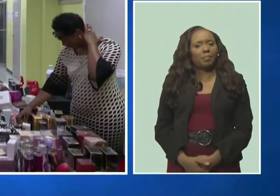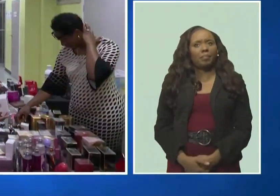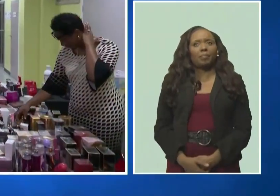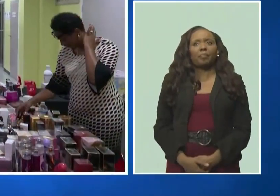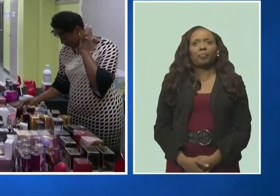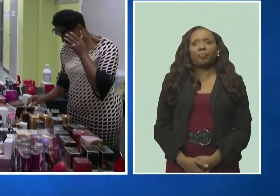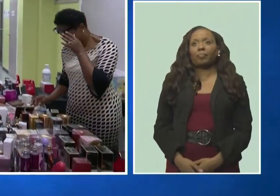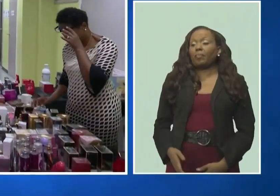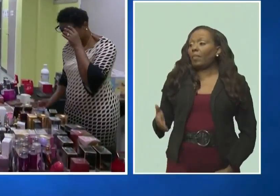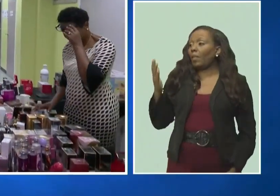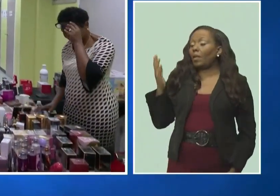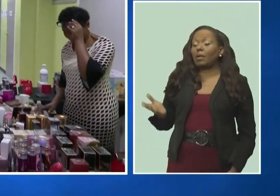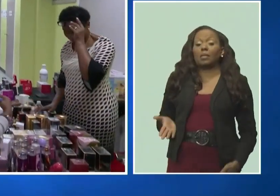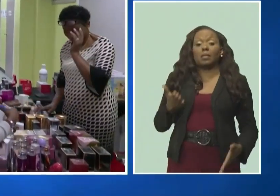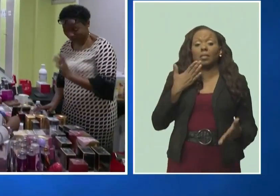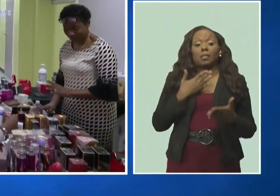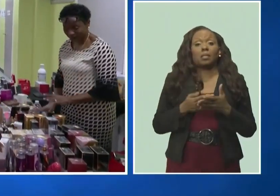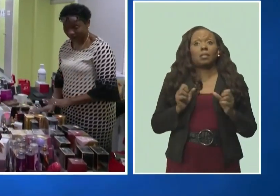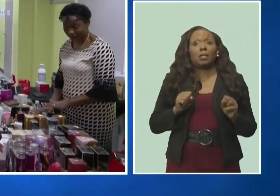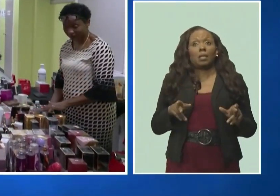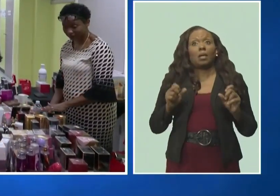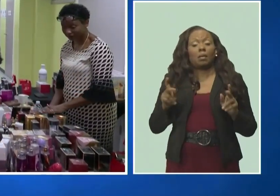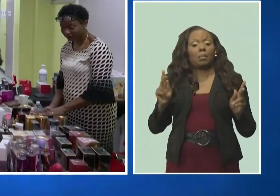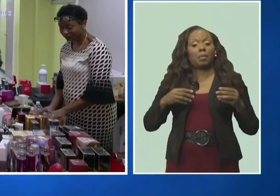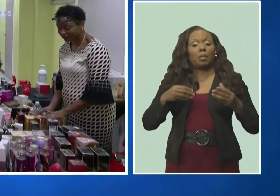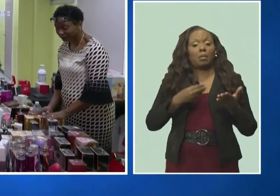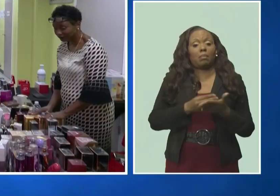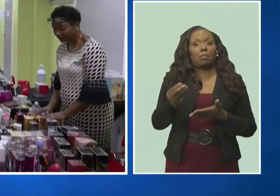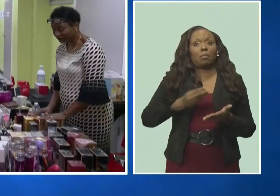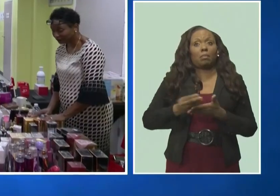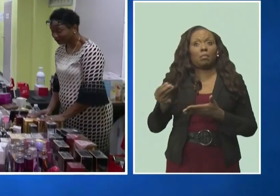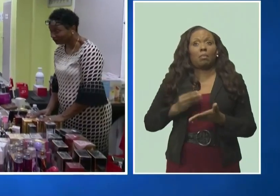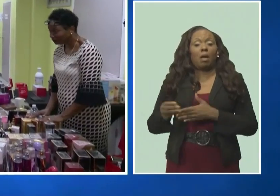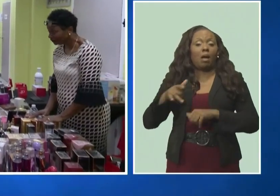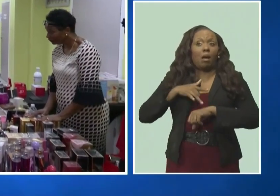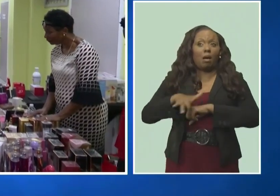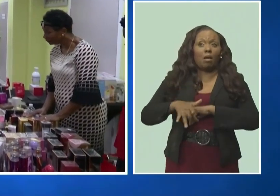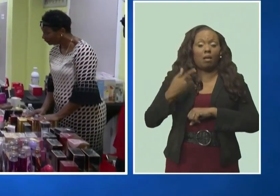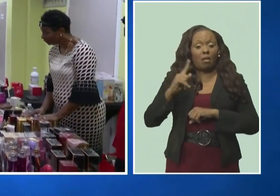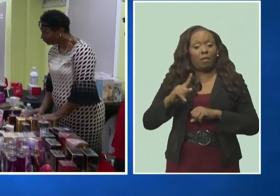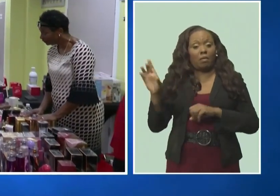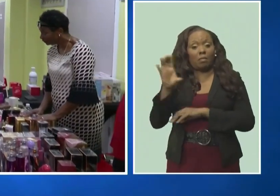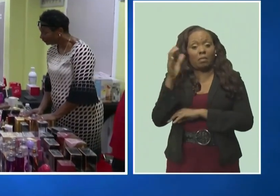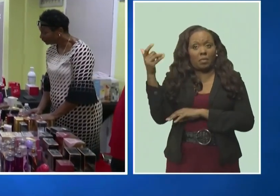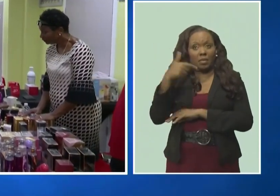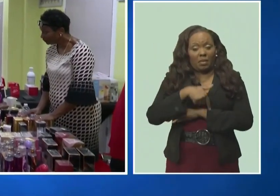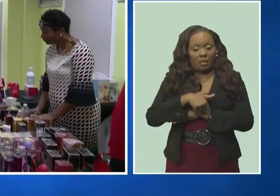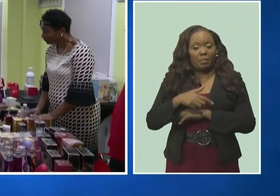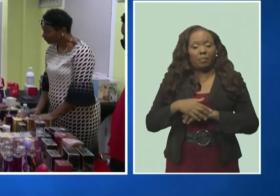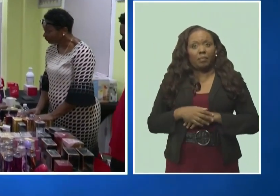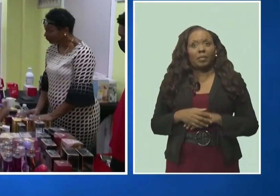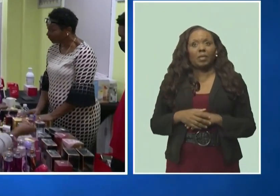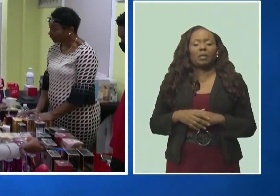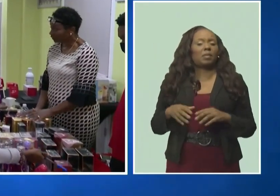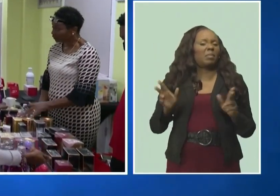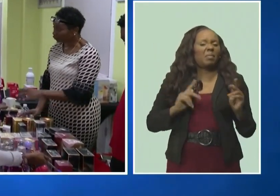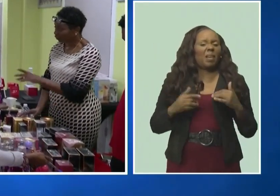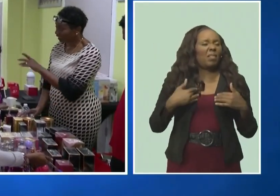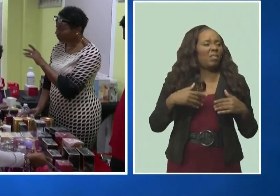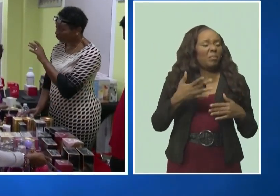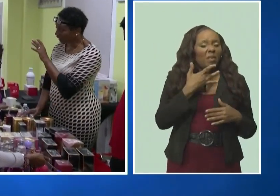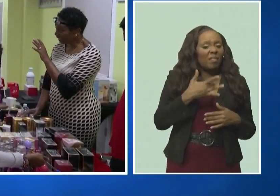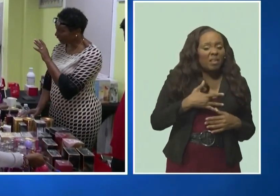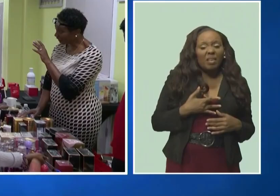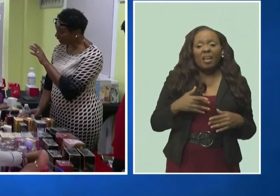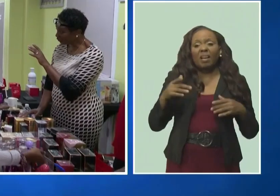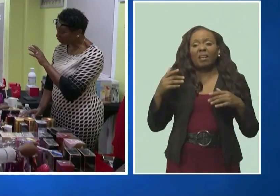It's a good opportunity for people, to shop early for the holiday season. But, between that, the people having birthdays,